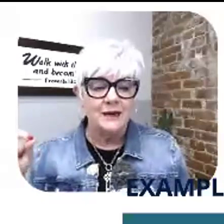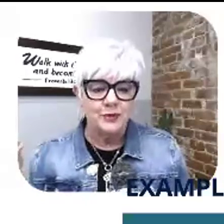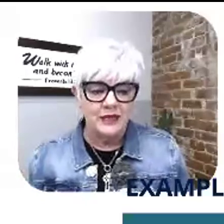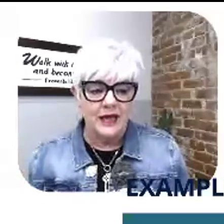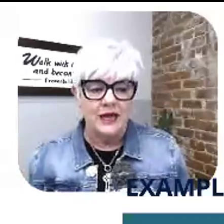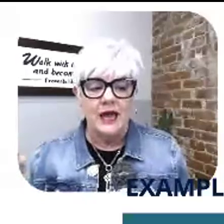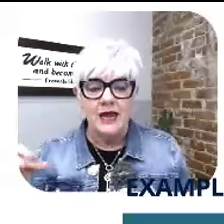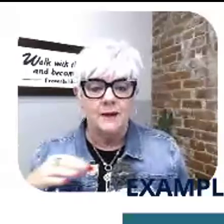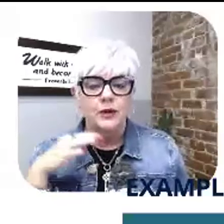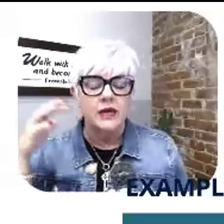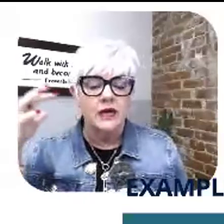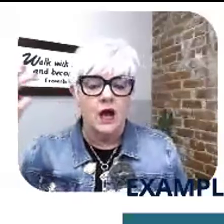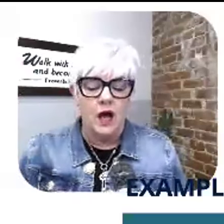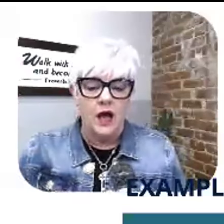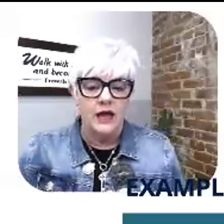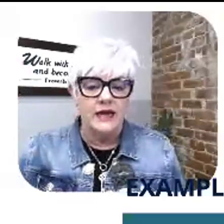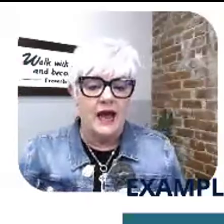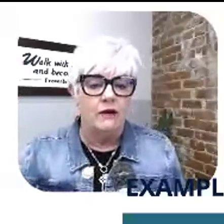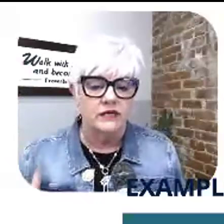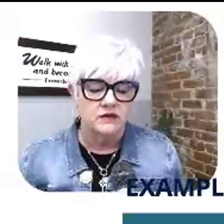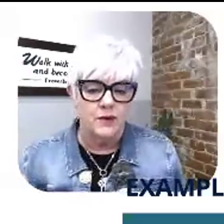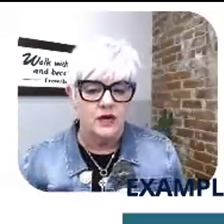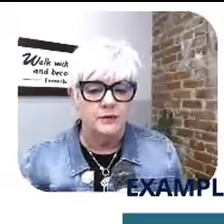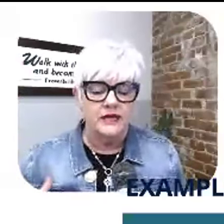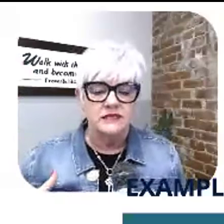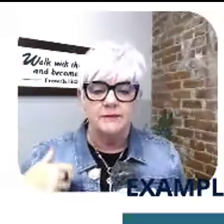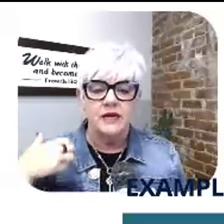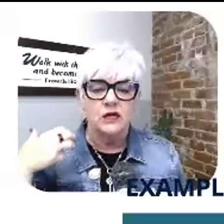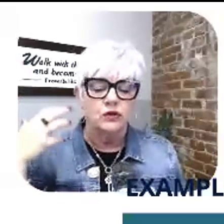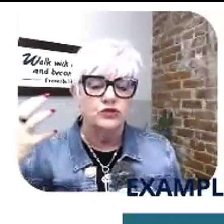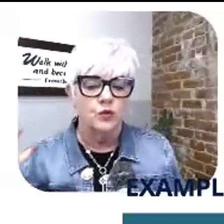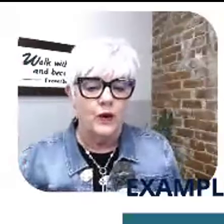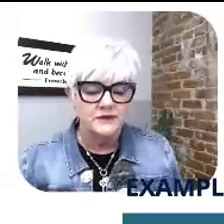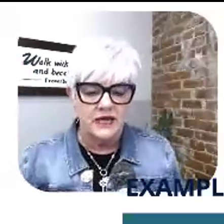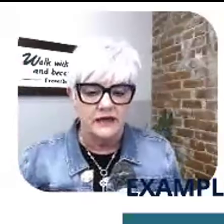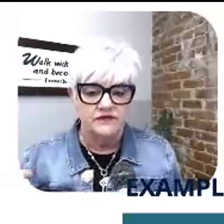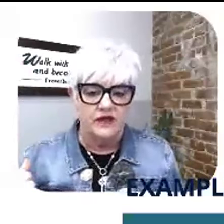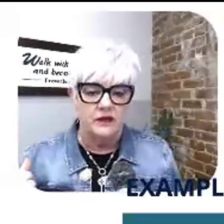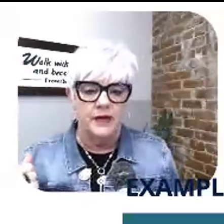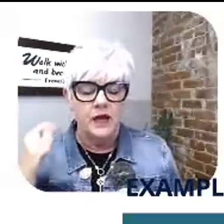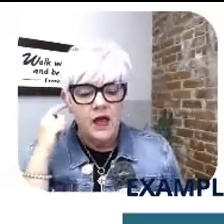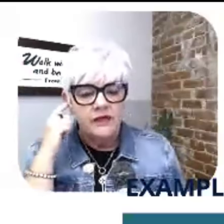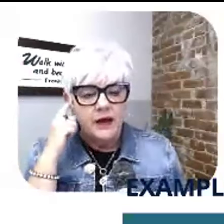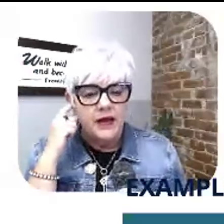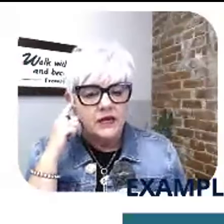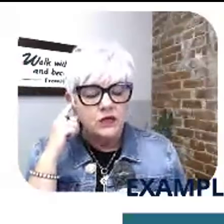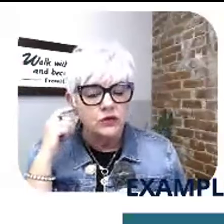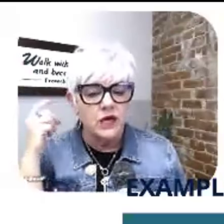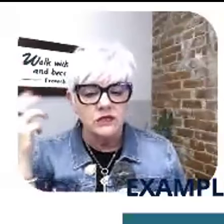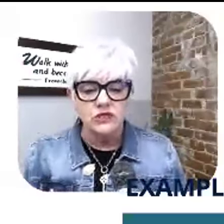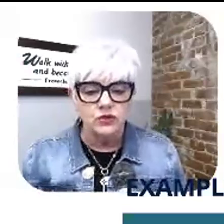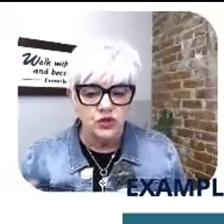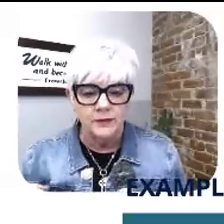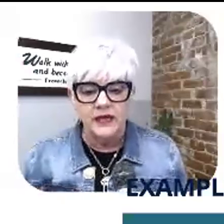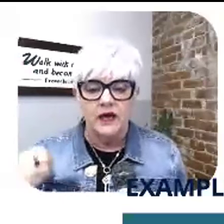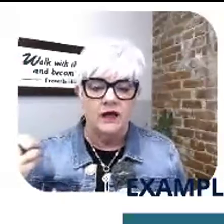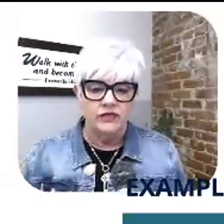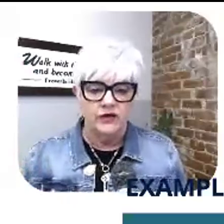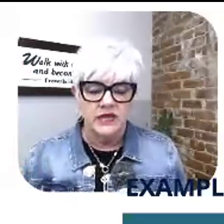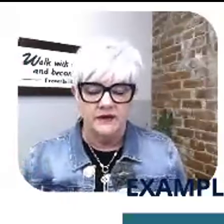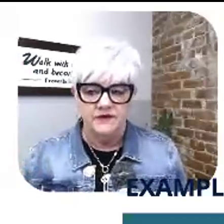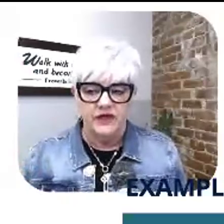making a plan and putting it out into the marketplace. That might include your website development. That might include social